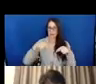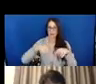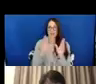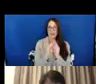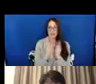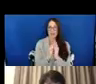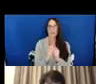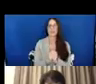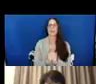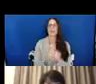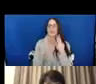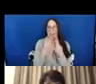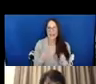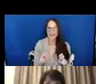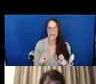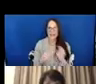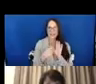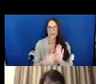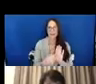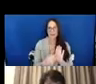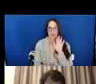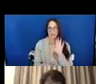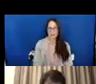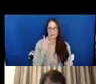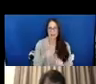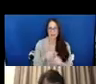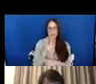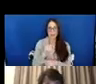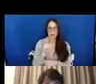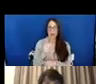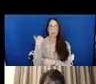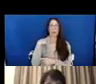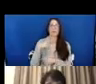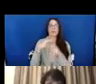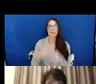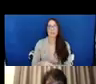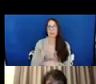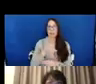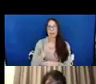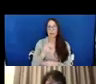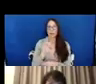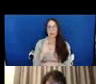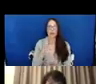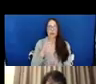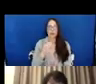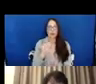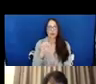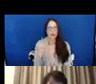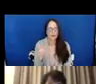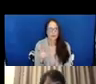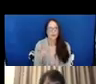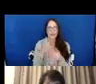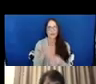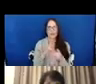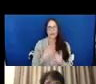to analyze and present findings from the data previously coded with the code COVID, which referred to life